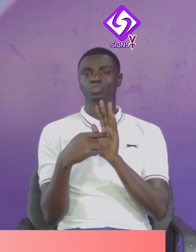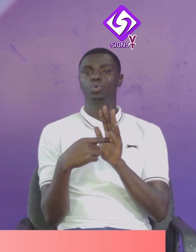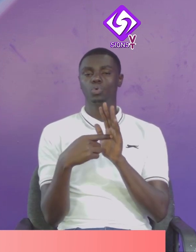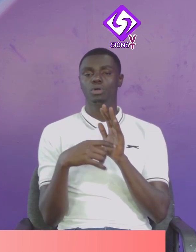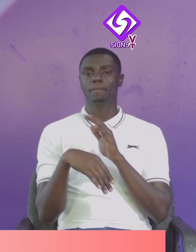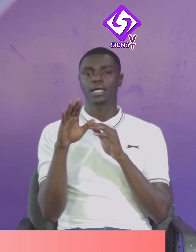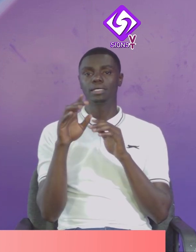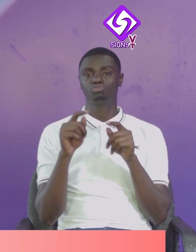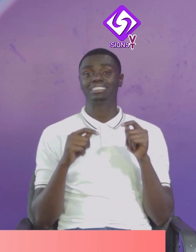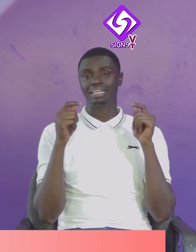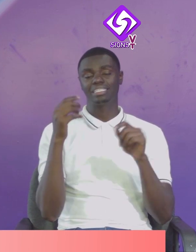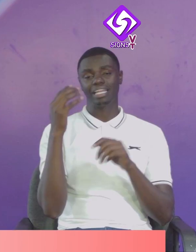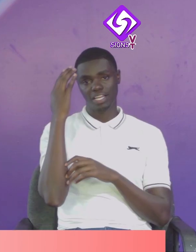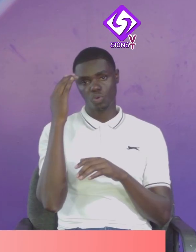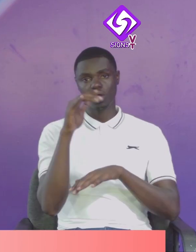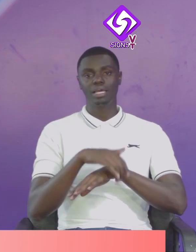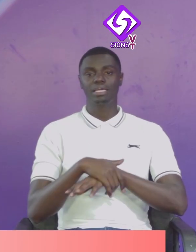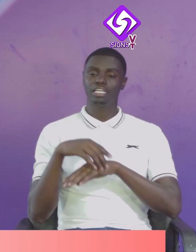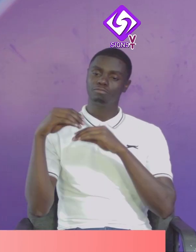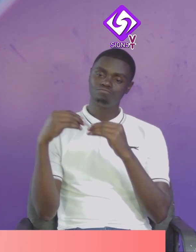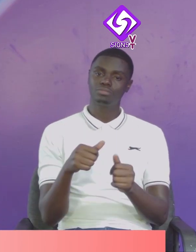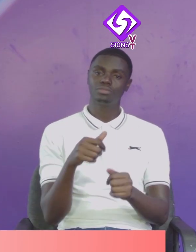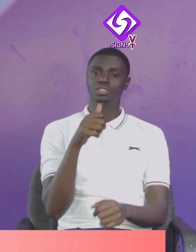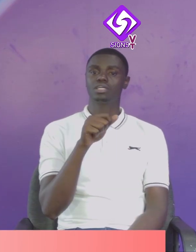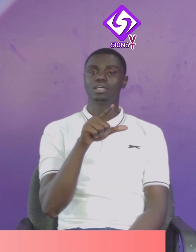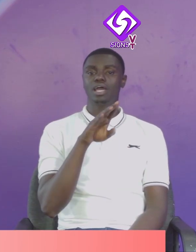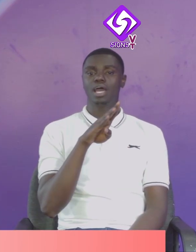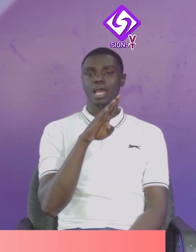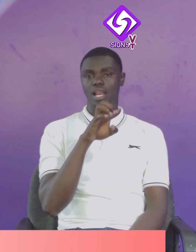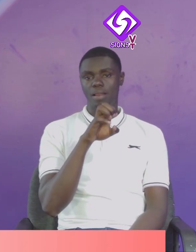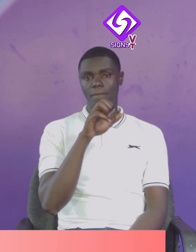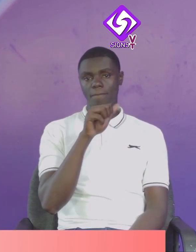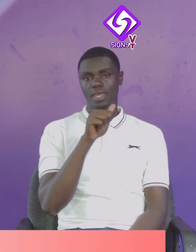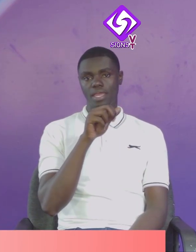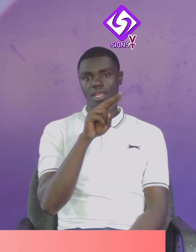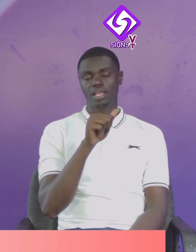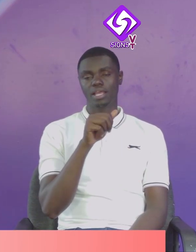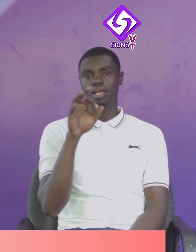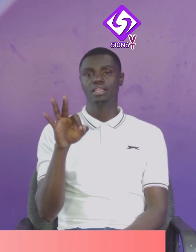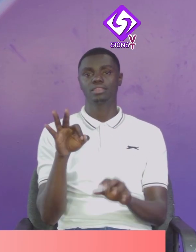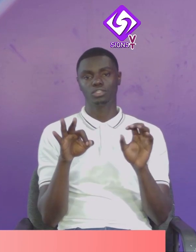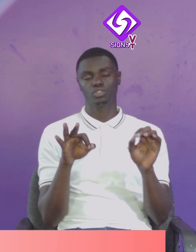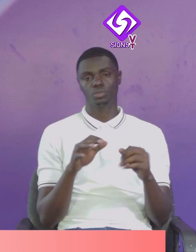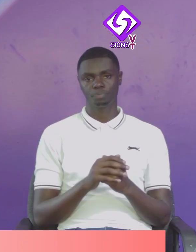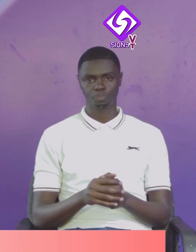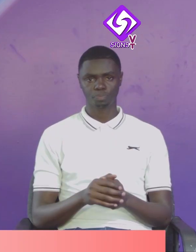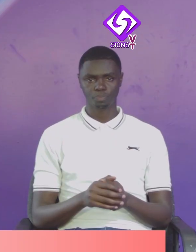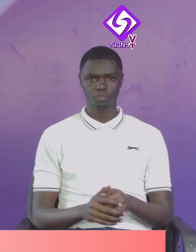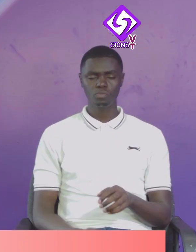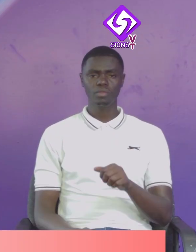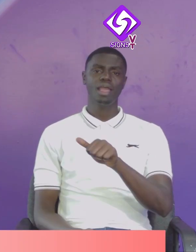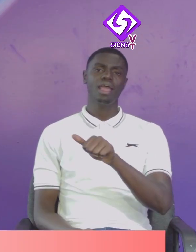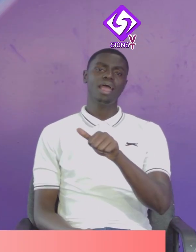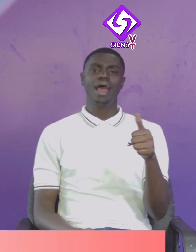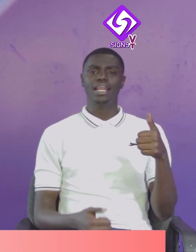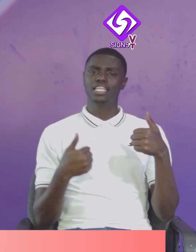So I know England will beat Albania 3-0. Wonderful. Now, let's move on to another quick, interesting match that did